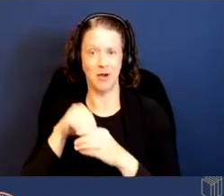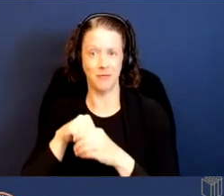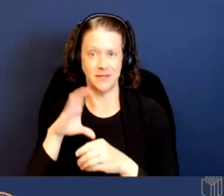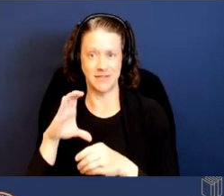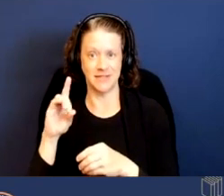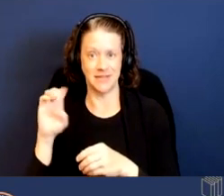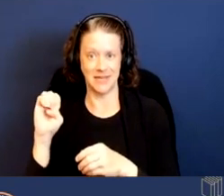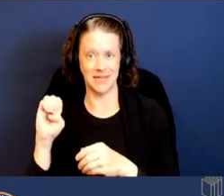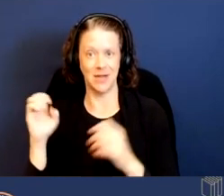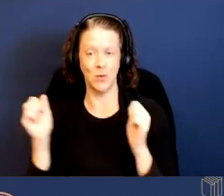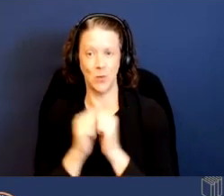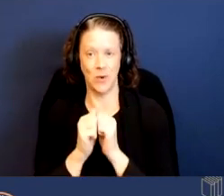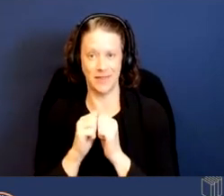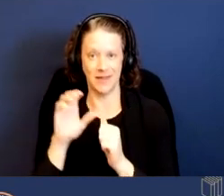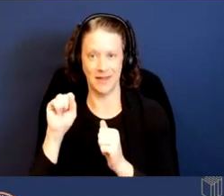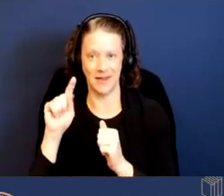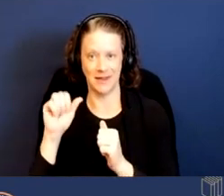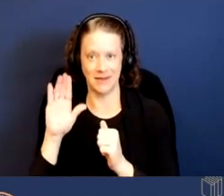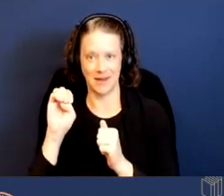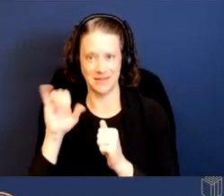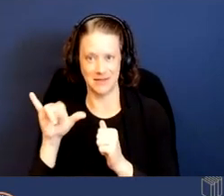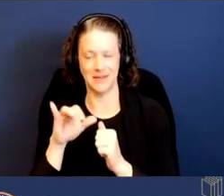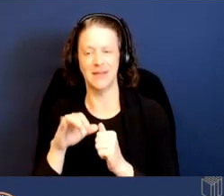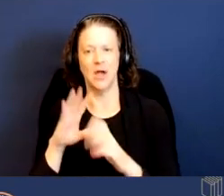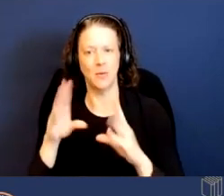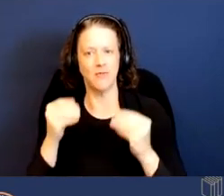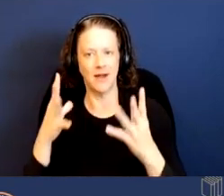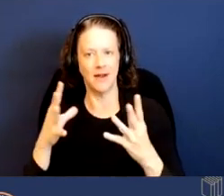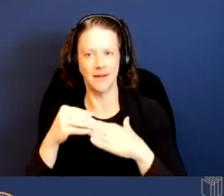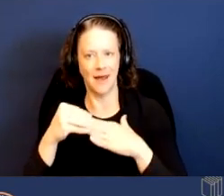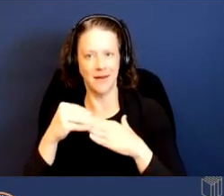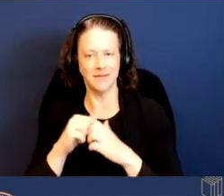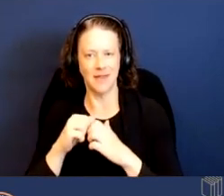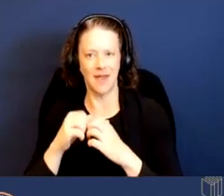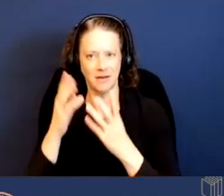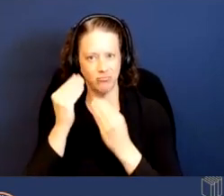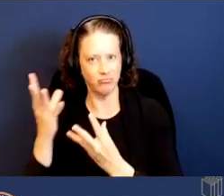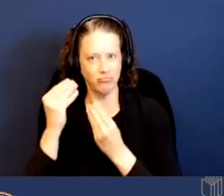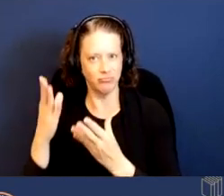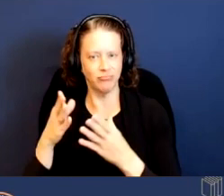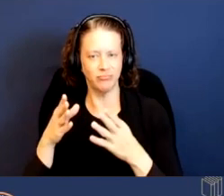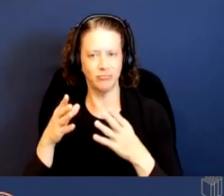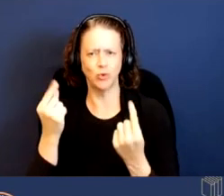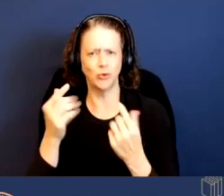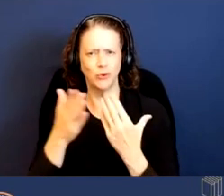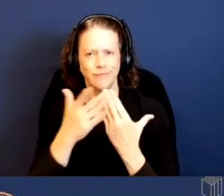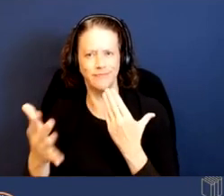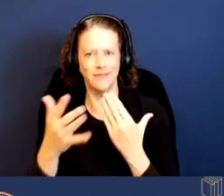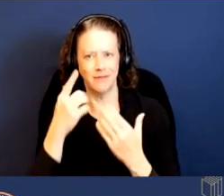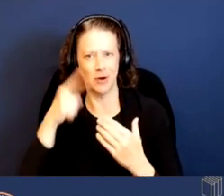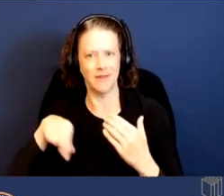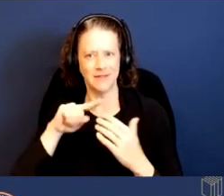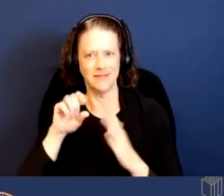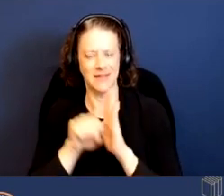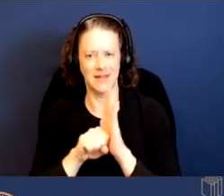alongside Stacey as well, in providing guidance and direction to the state. It's critical that now more than ever that